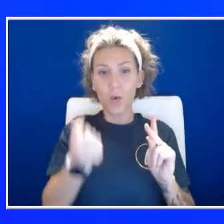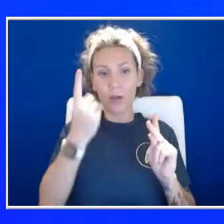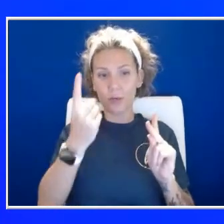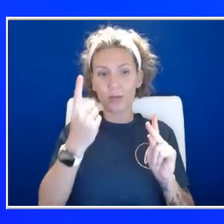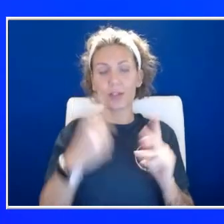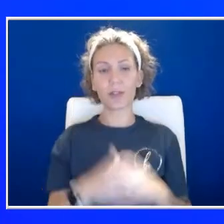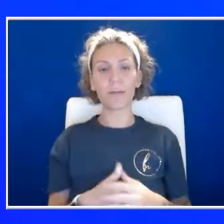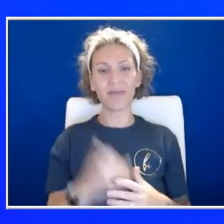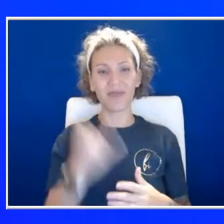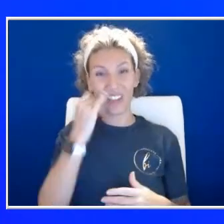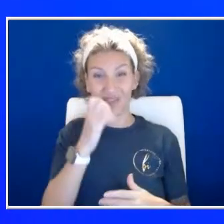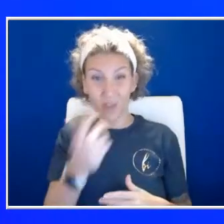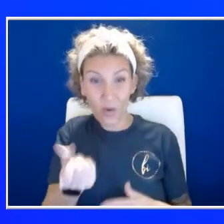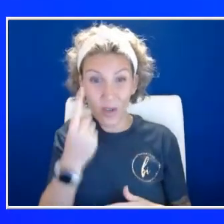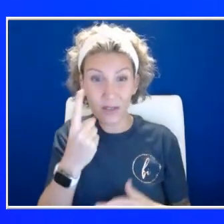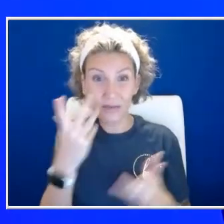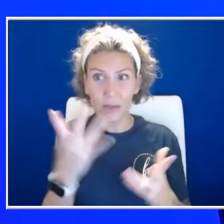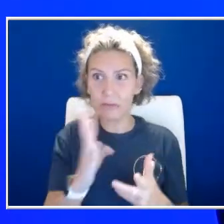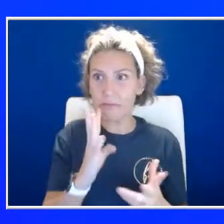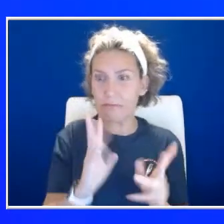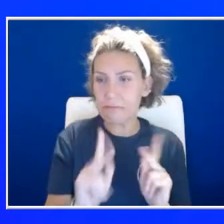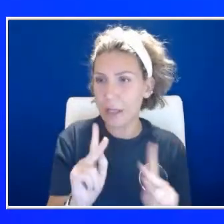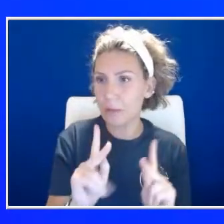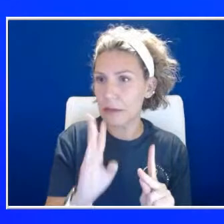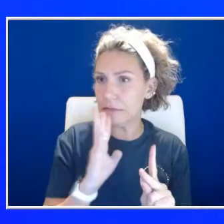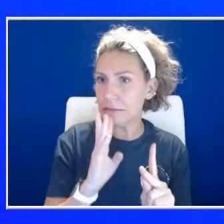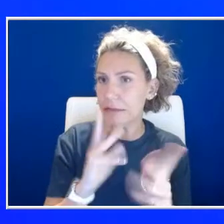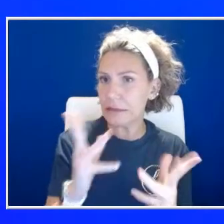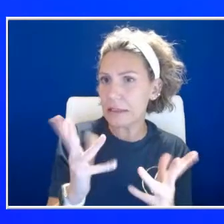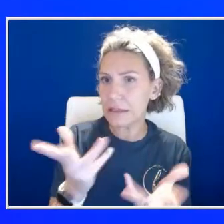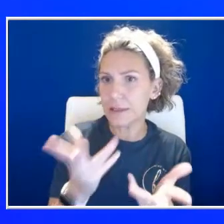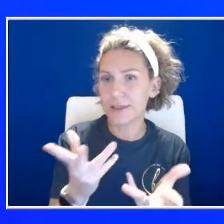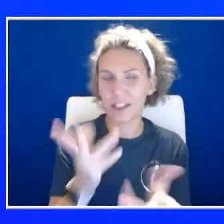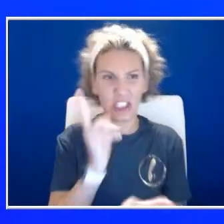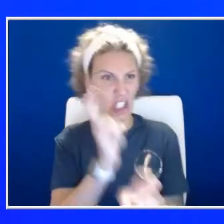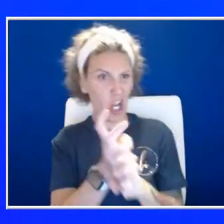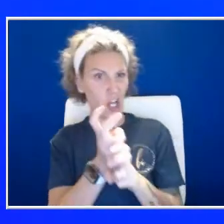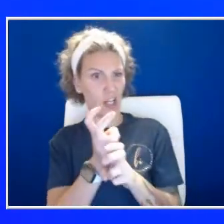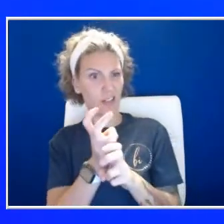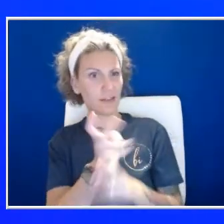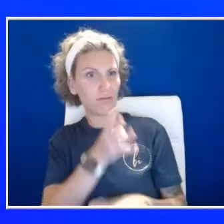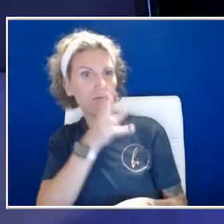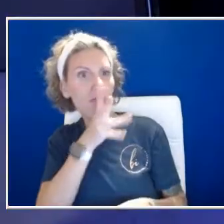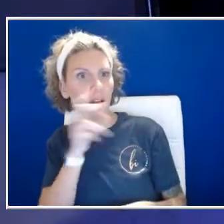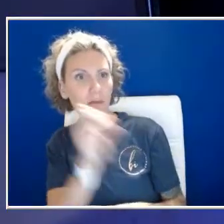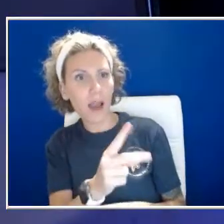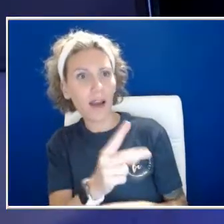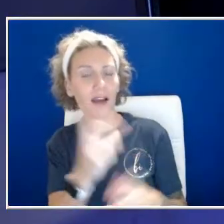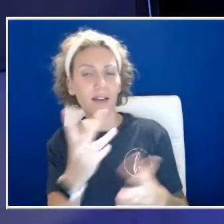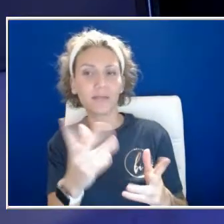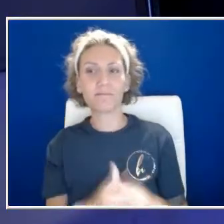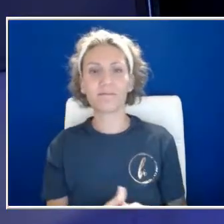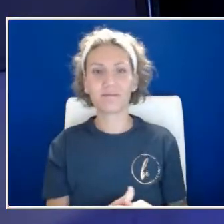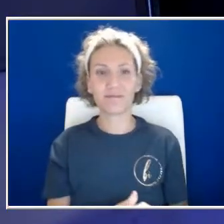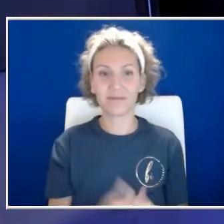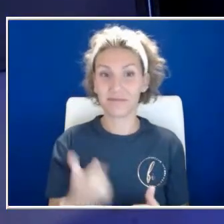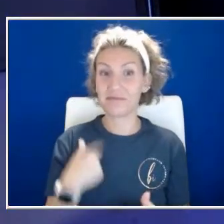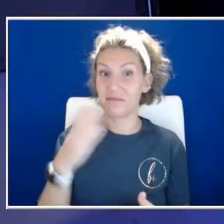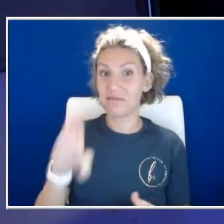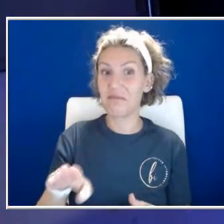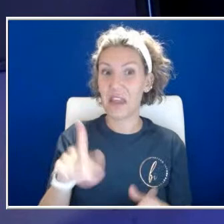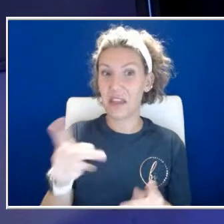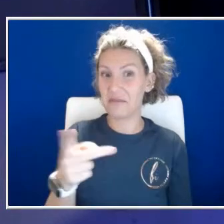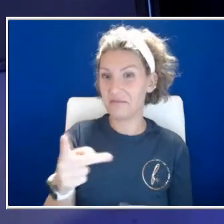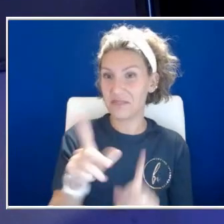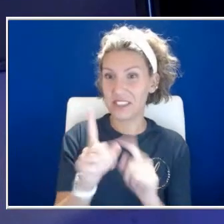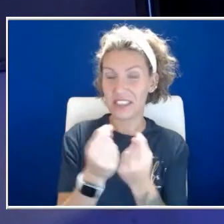what people are saying to you, then that makes it really hard to work on getting the words out or anything. I bet this team right here between you two, it's like patience